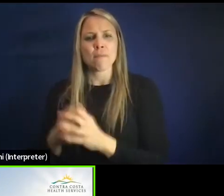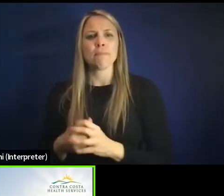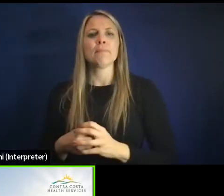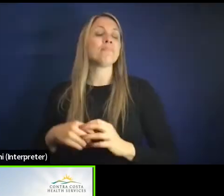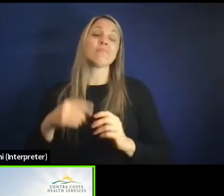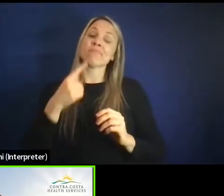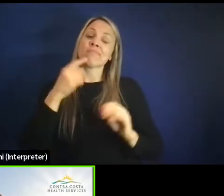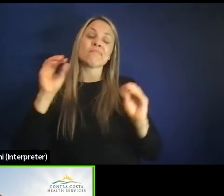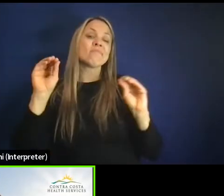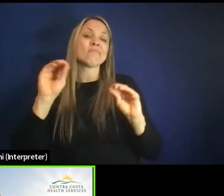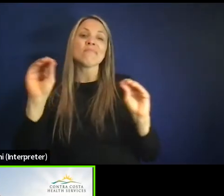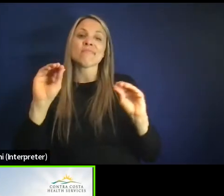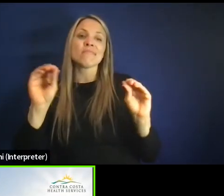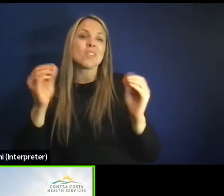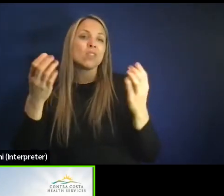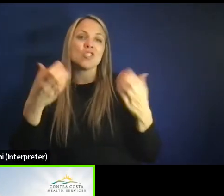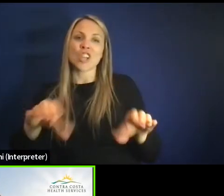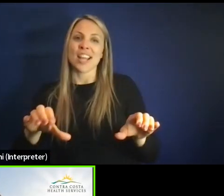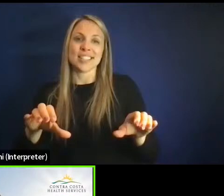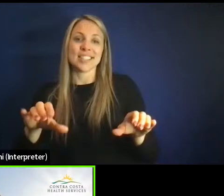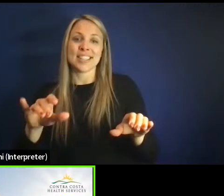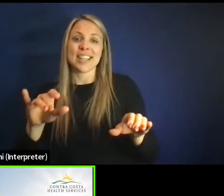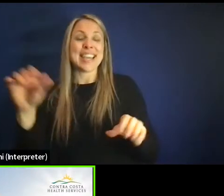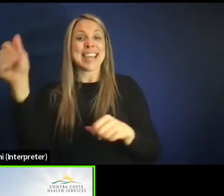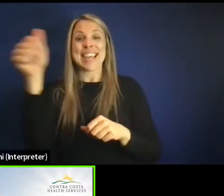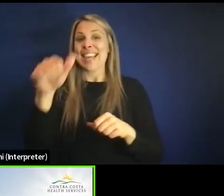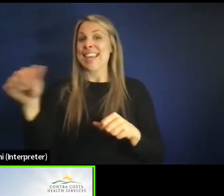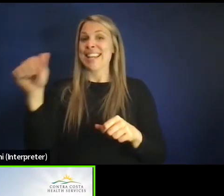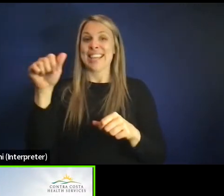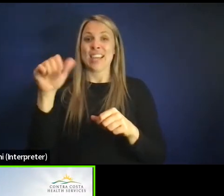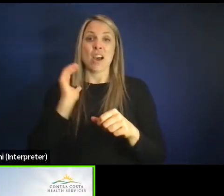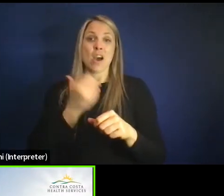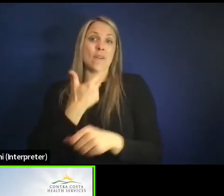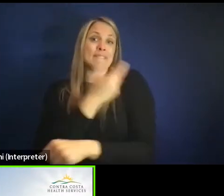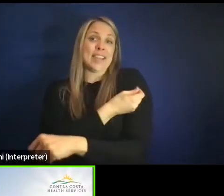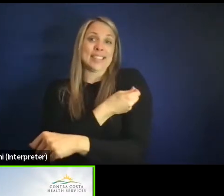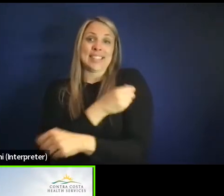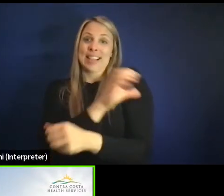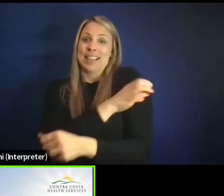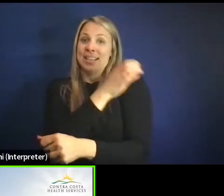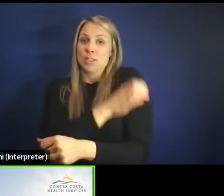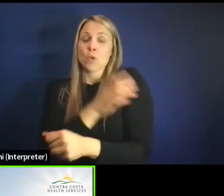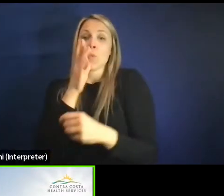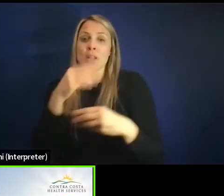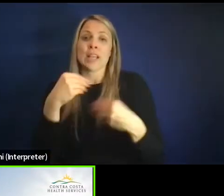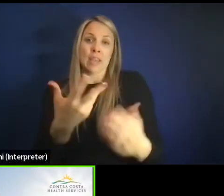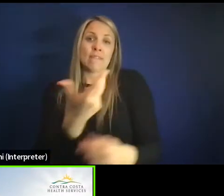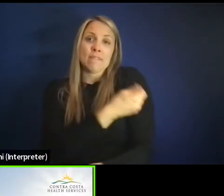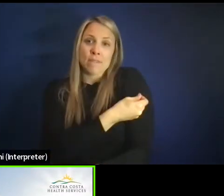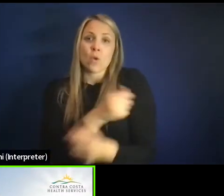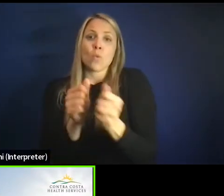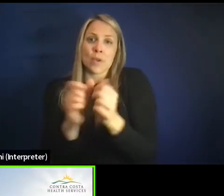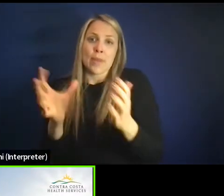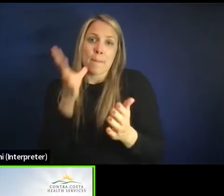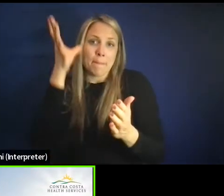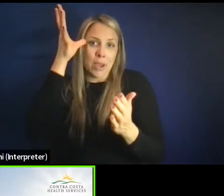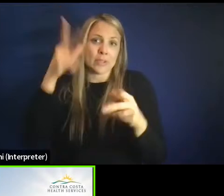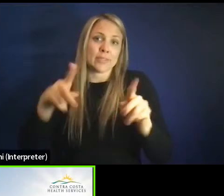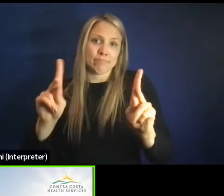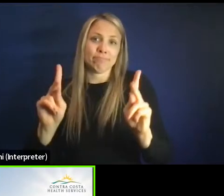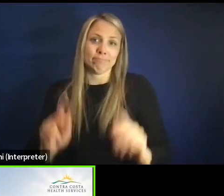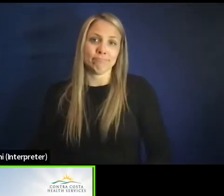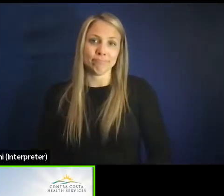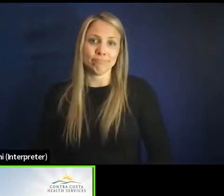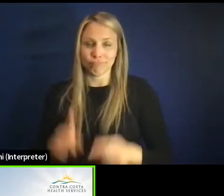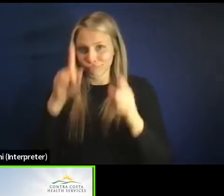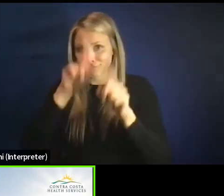no chance that anyone in any of our vaccine clinics is going to vaccinate a child without their parents' consent.